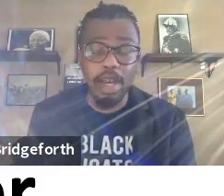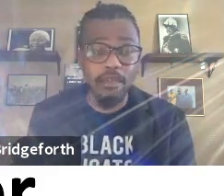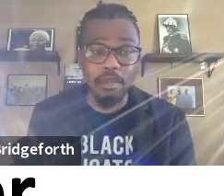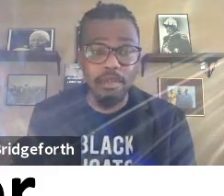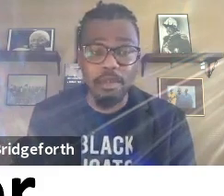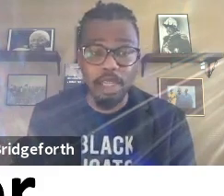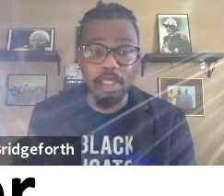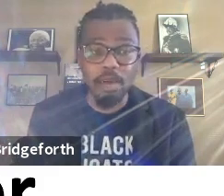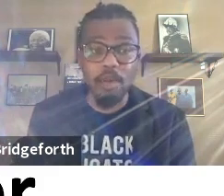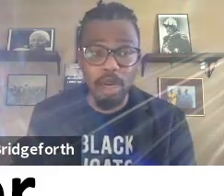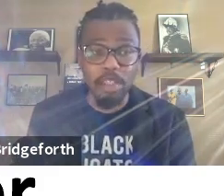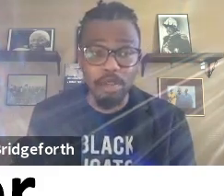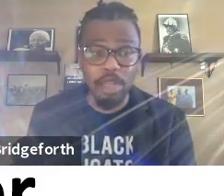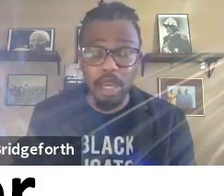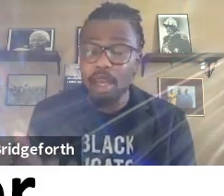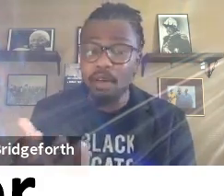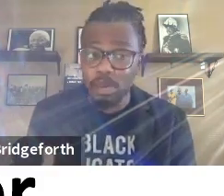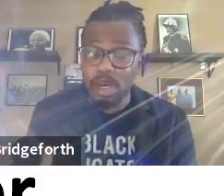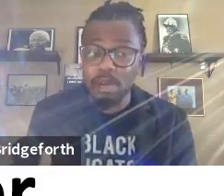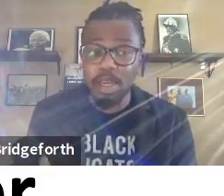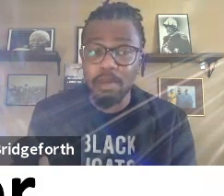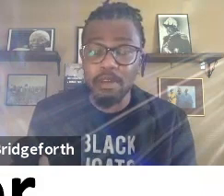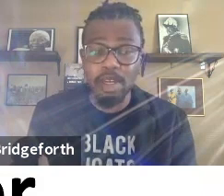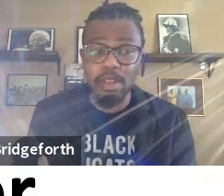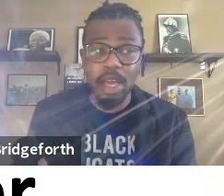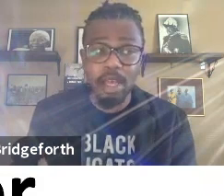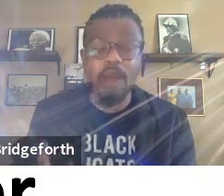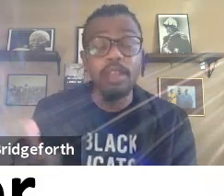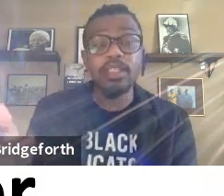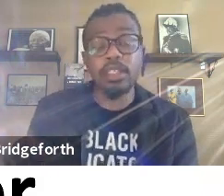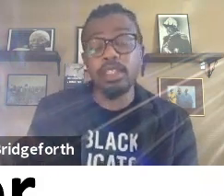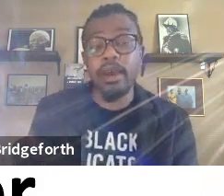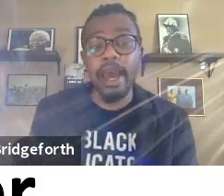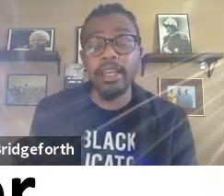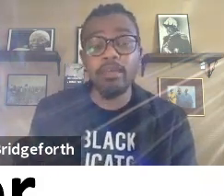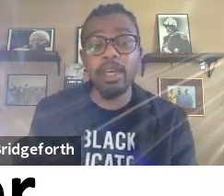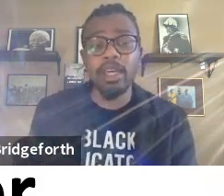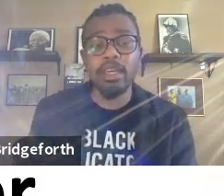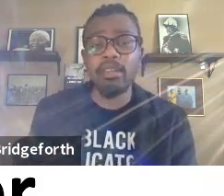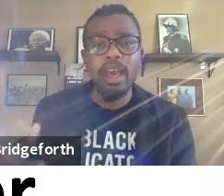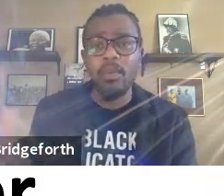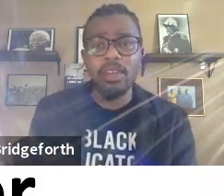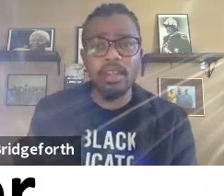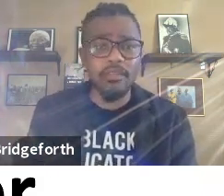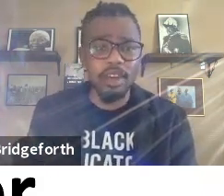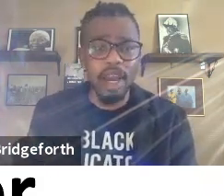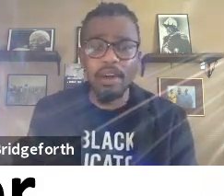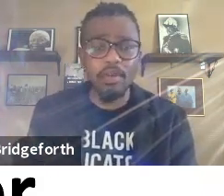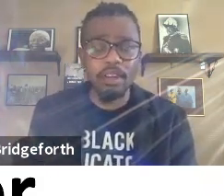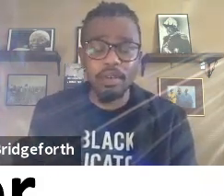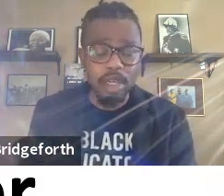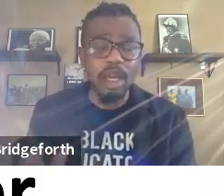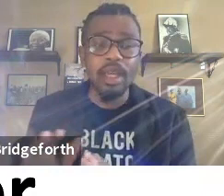doesn't need to be any form of assimilation. So I wanna make sure that when we're talking about keeping it real, it's not that, oh, this is just how academia is and we just need to figure